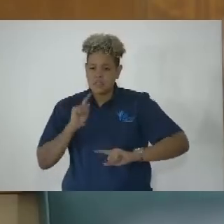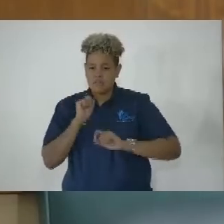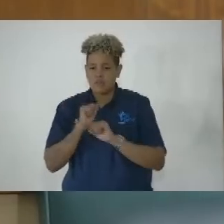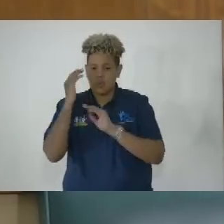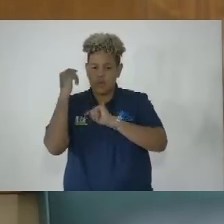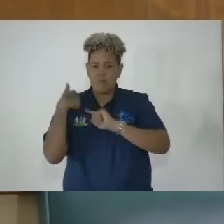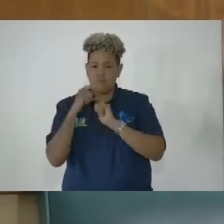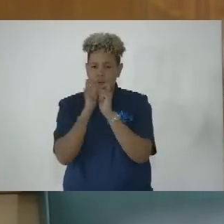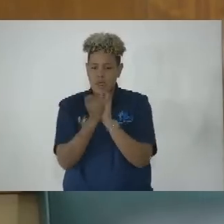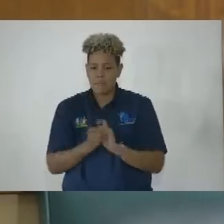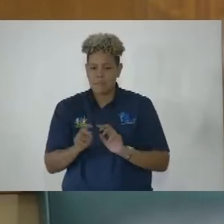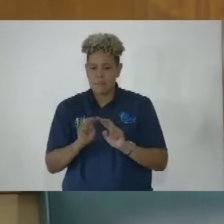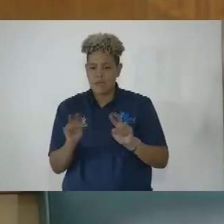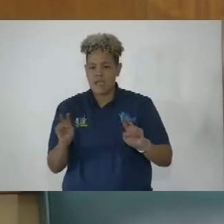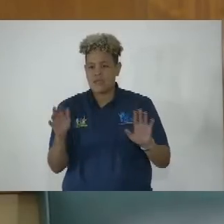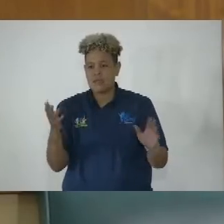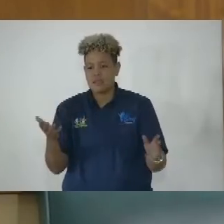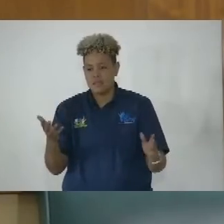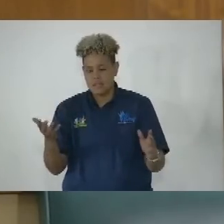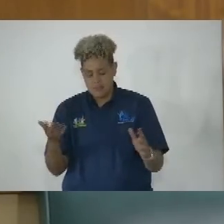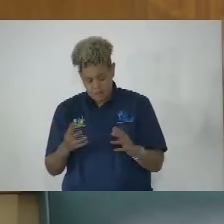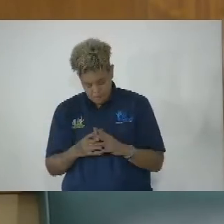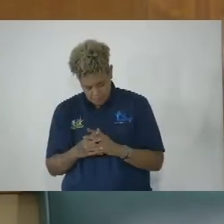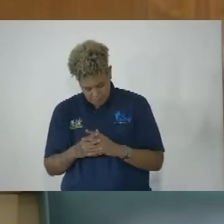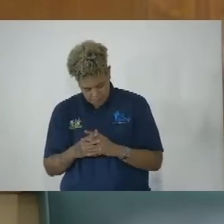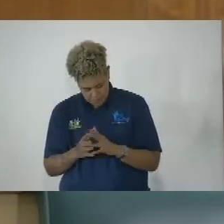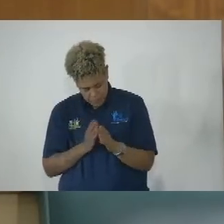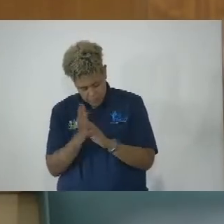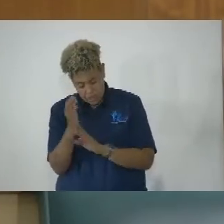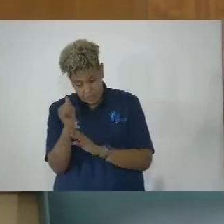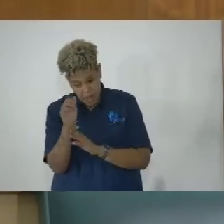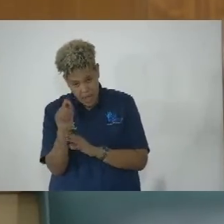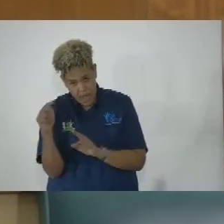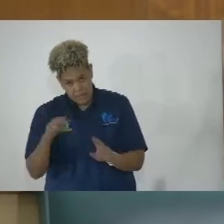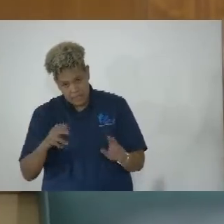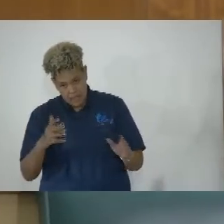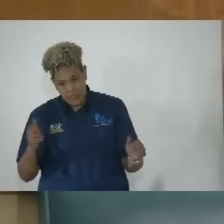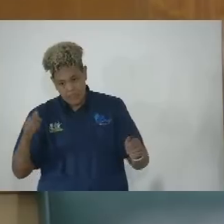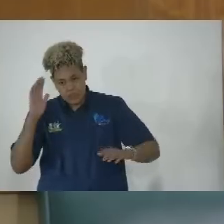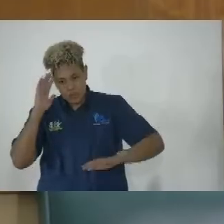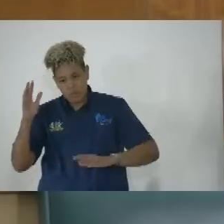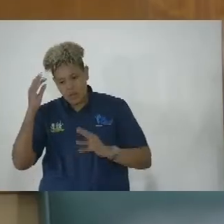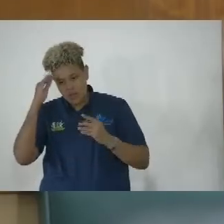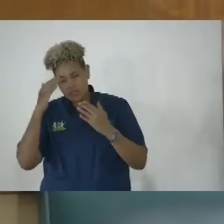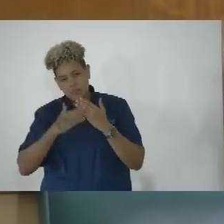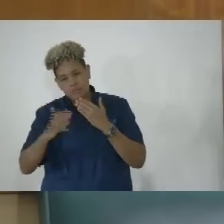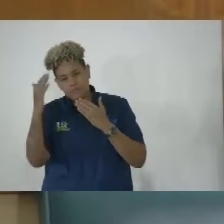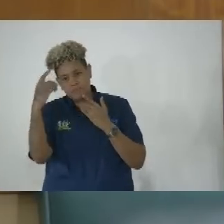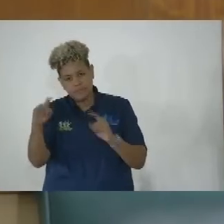we amend the Principal Act, that these are things that we will consider.